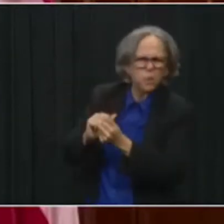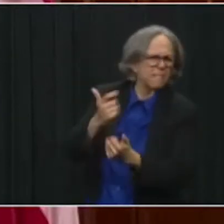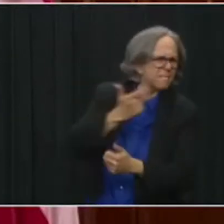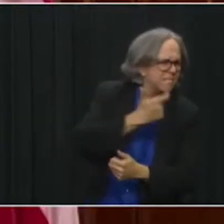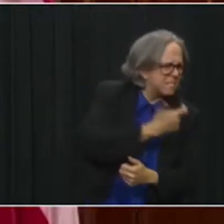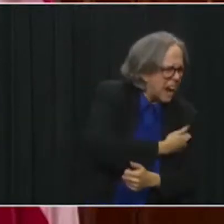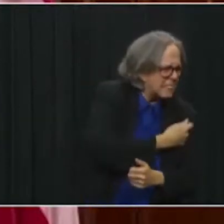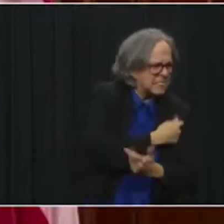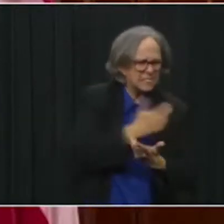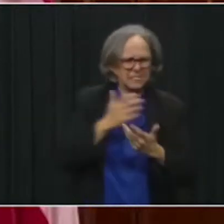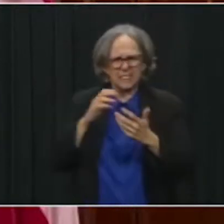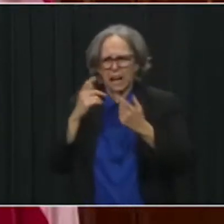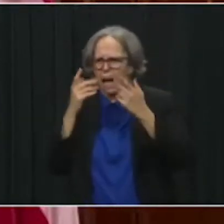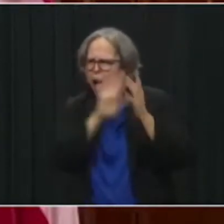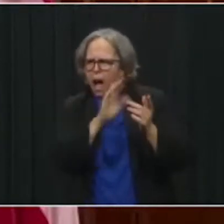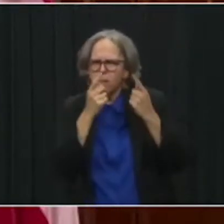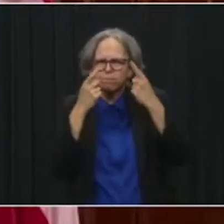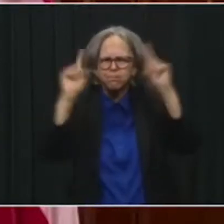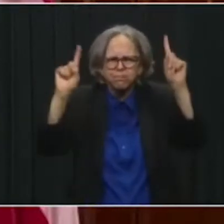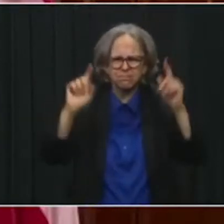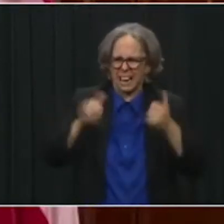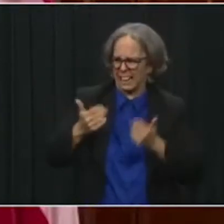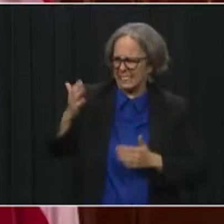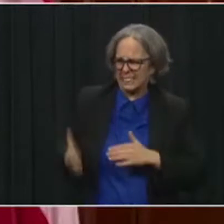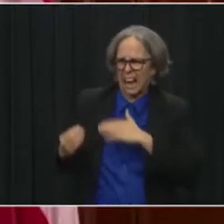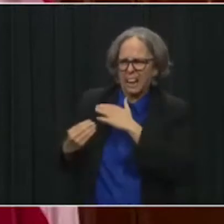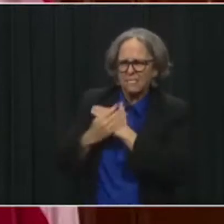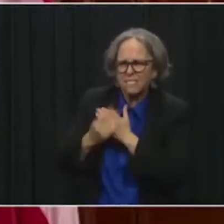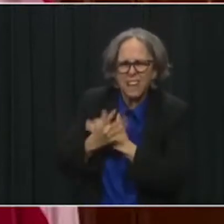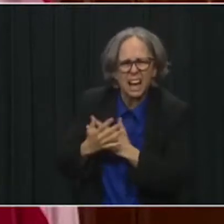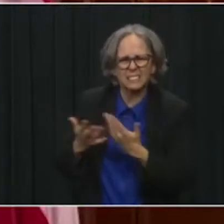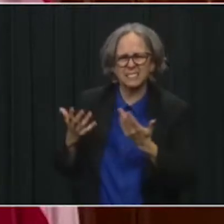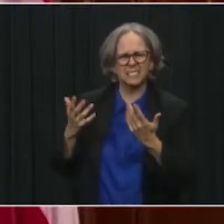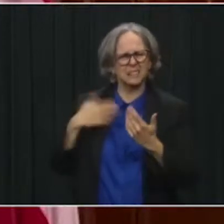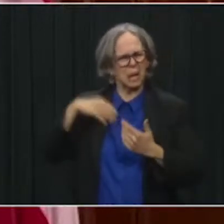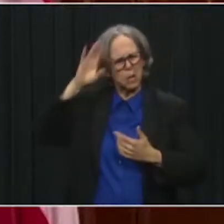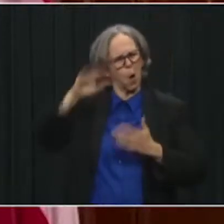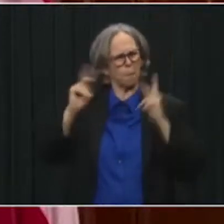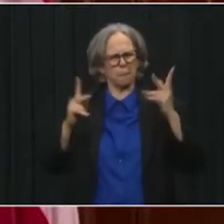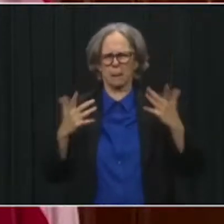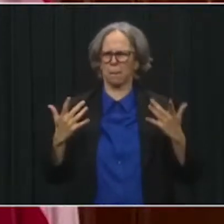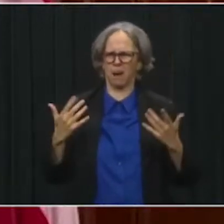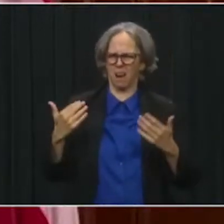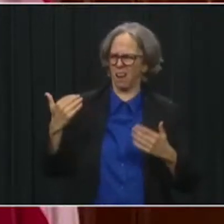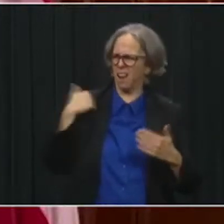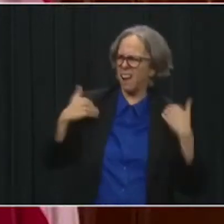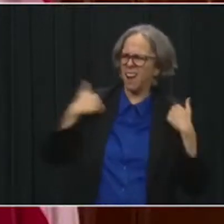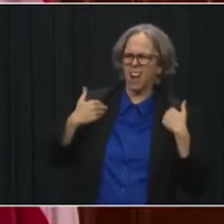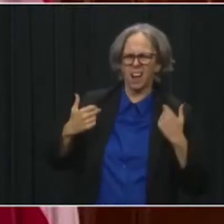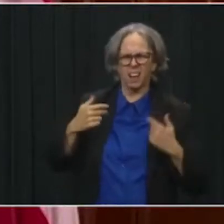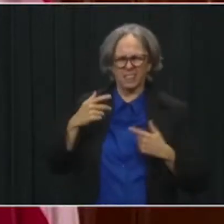vaccines, side effects of the vaccines. I know we get questions about that. We get questions about other impacts that